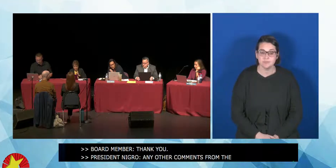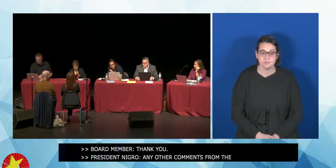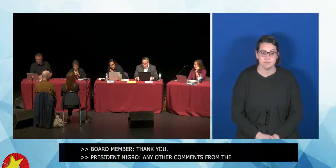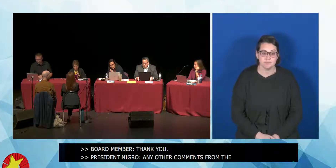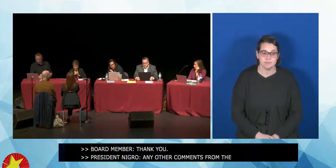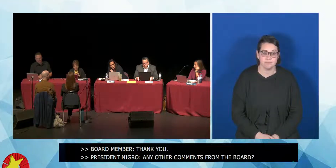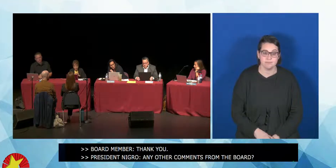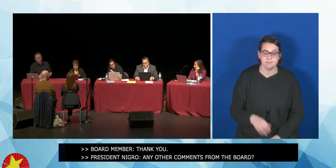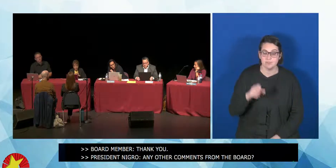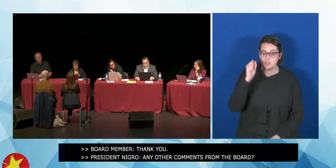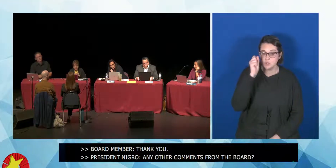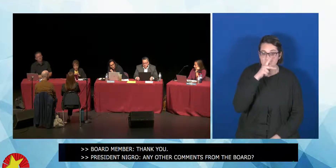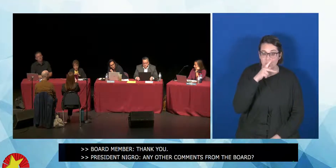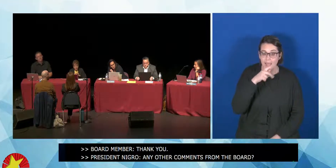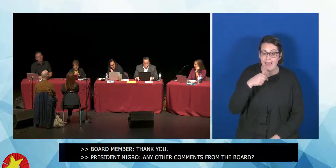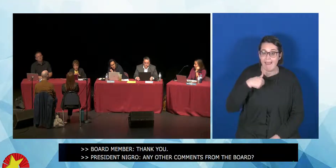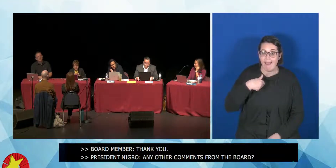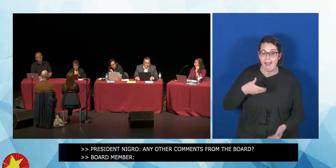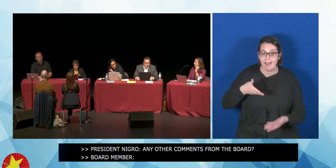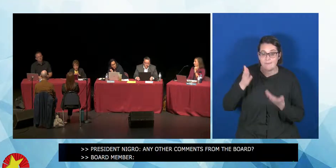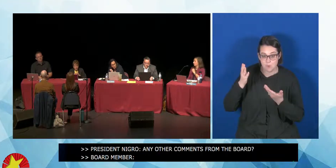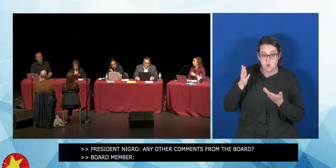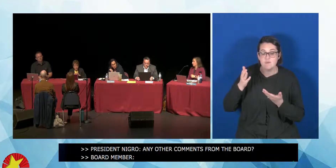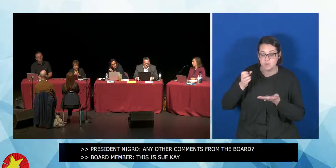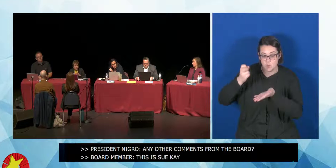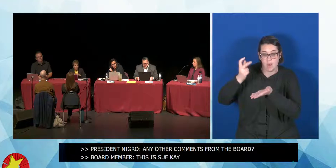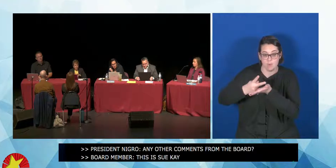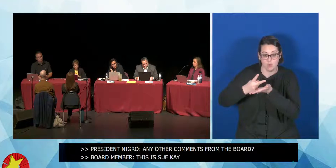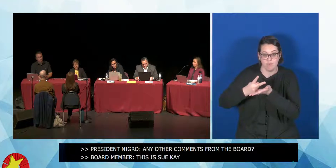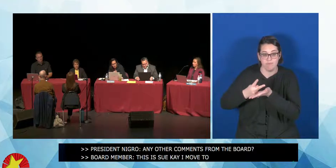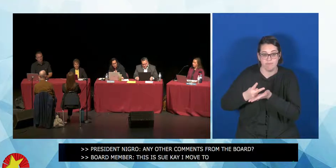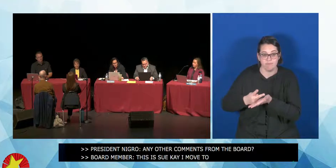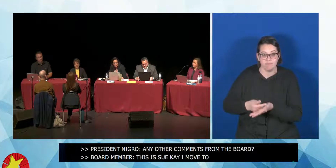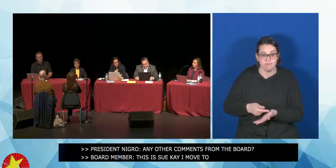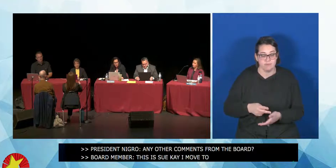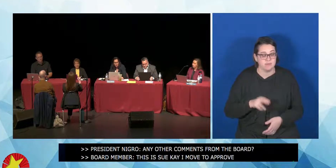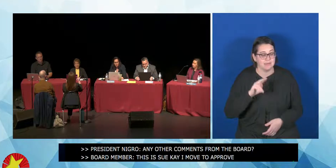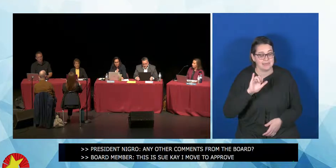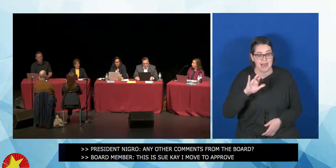This is Suke. I move to approve. Second.